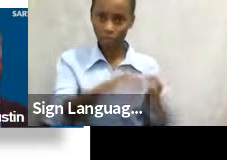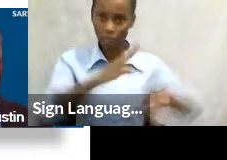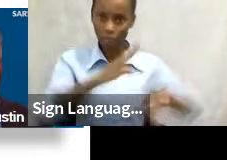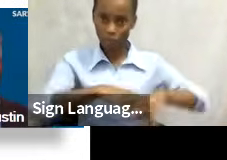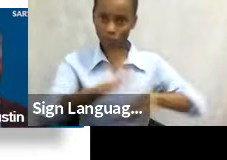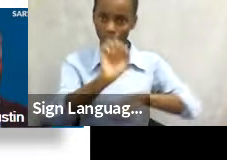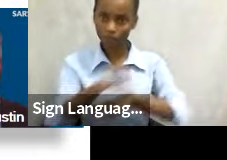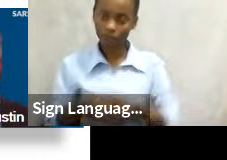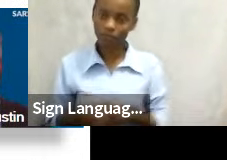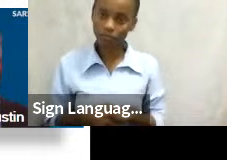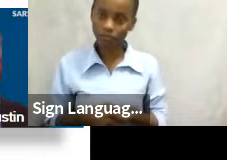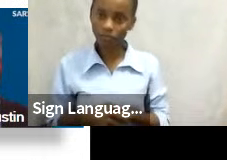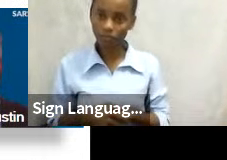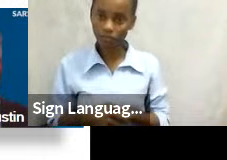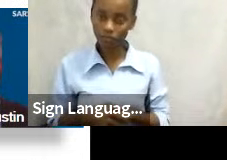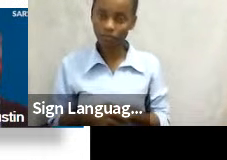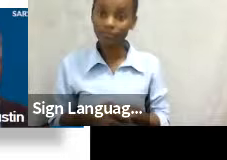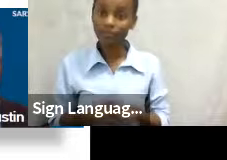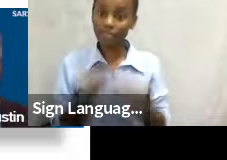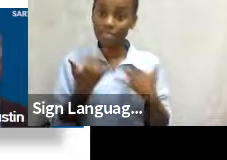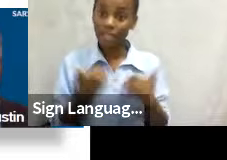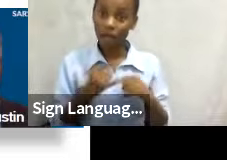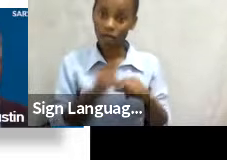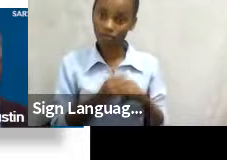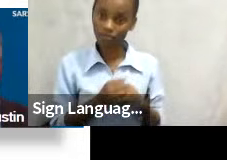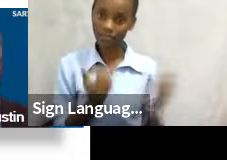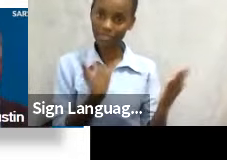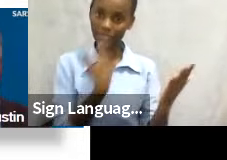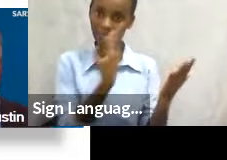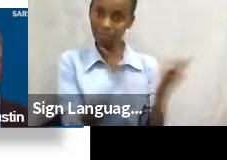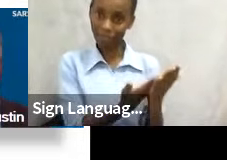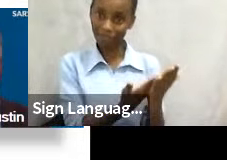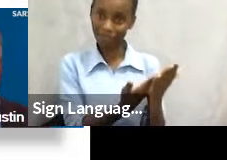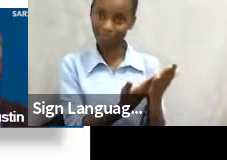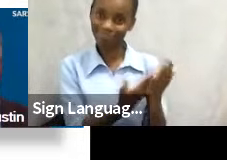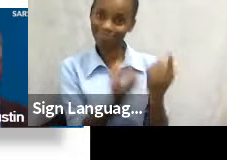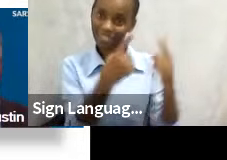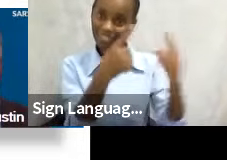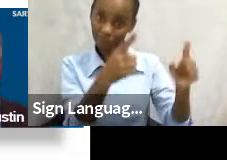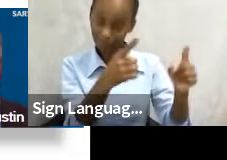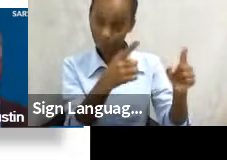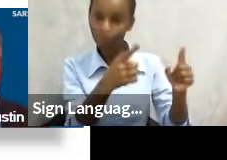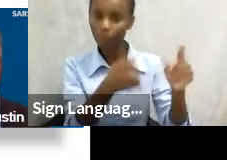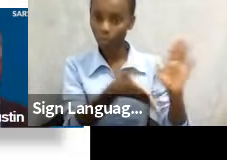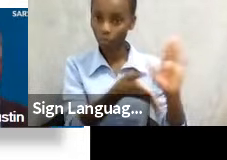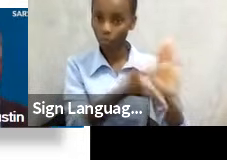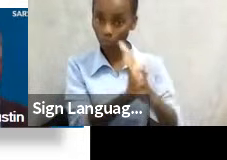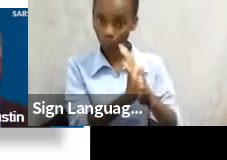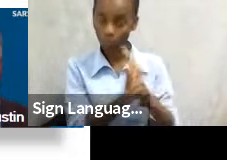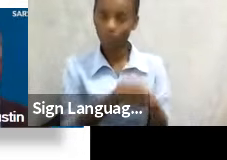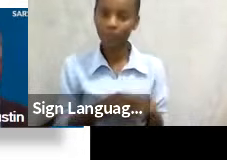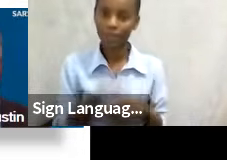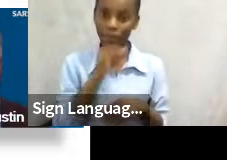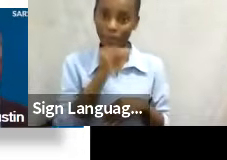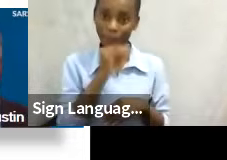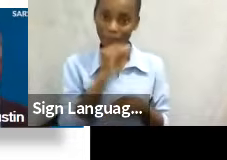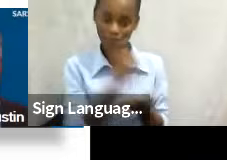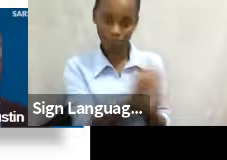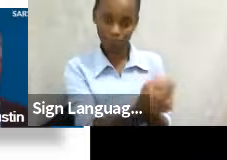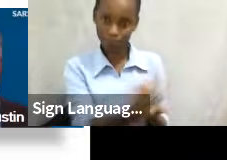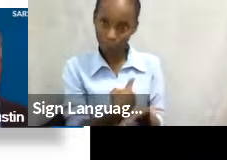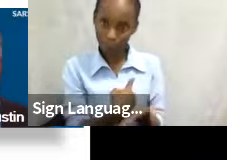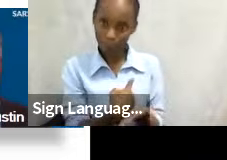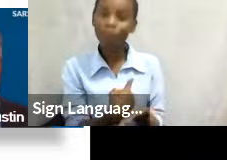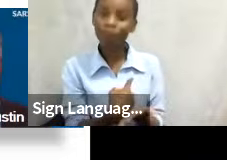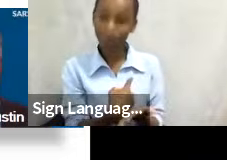once you've successfully submitted your personal income tax return, you will be issued with a notice of assessment.